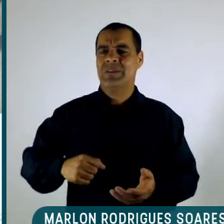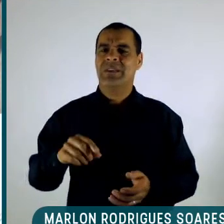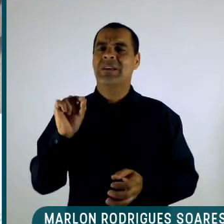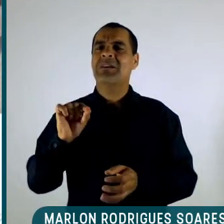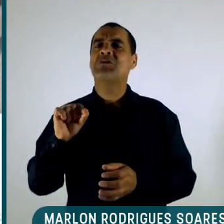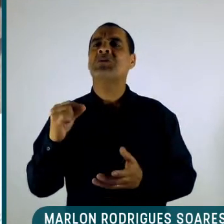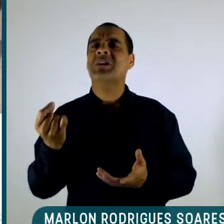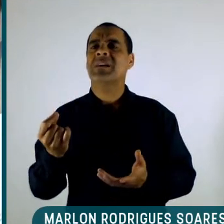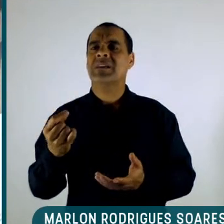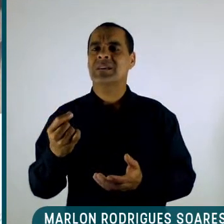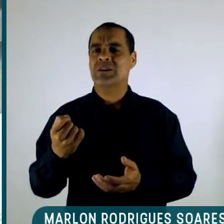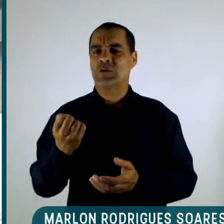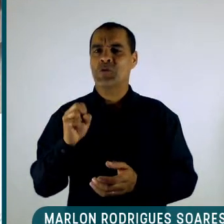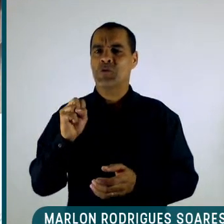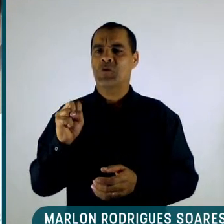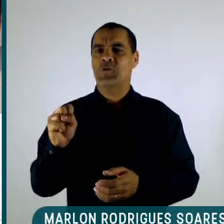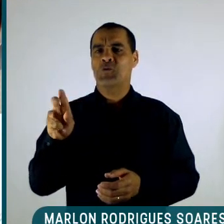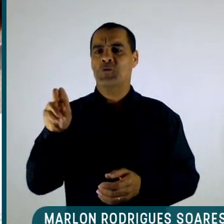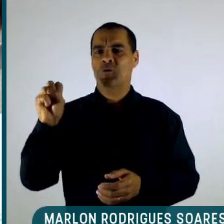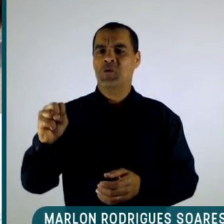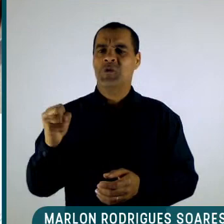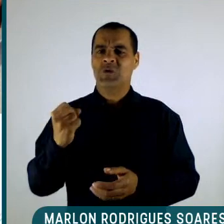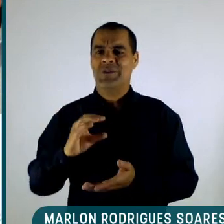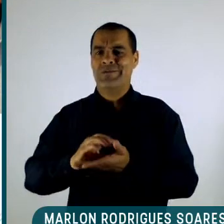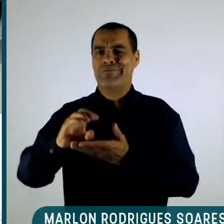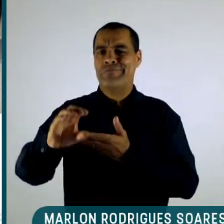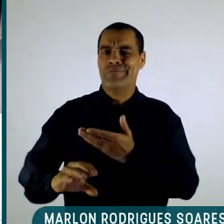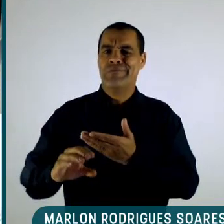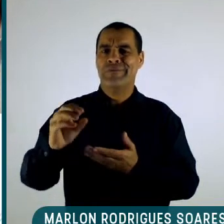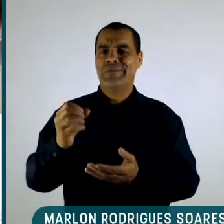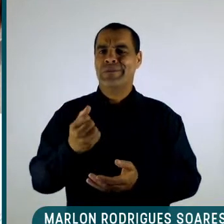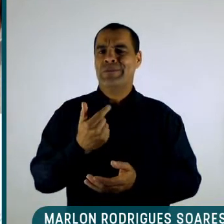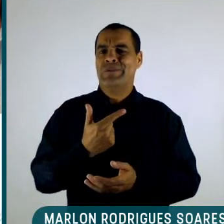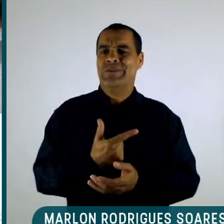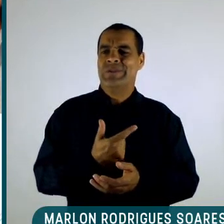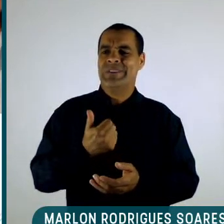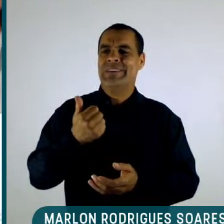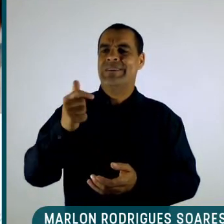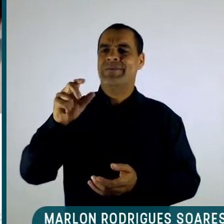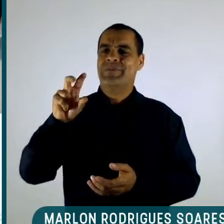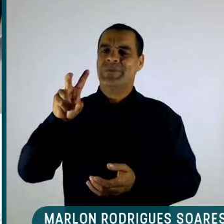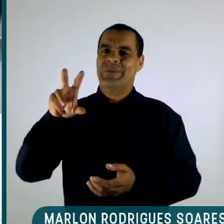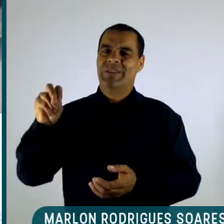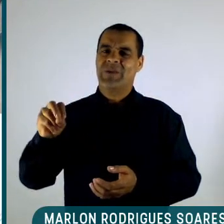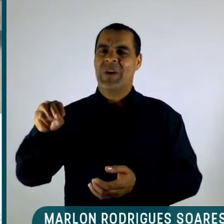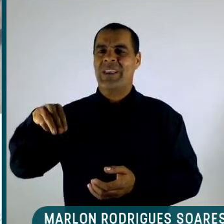is nothing compared to the SUS. The SUS invests